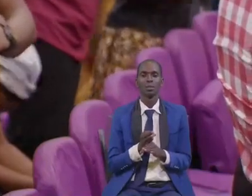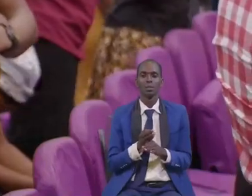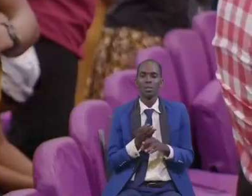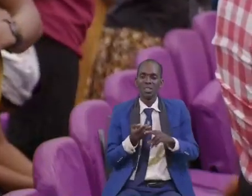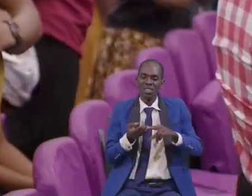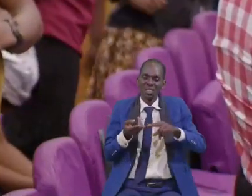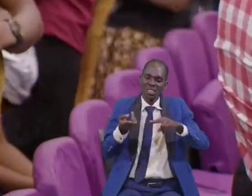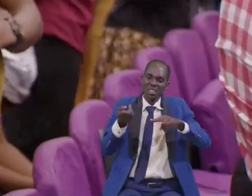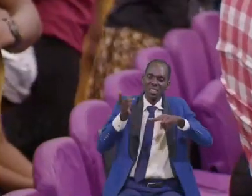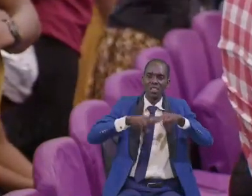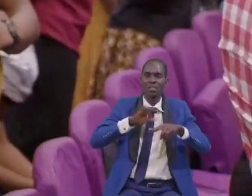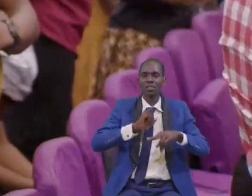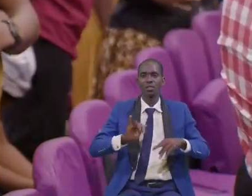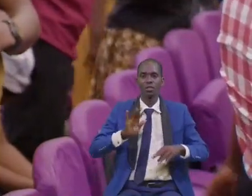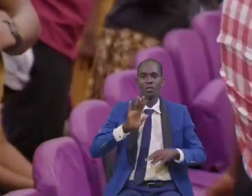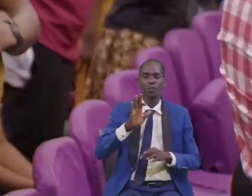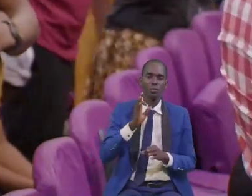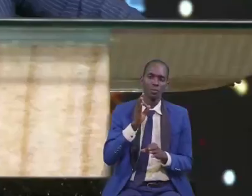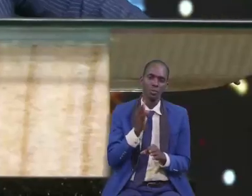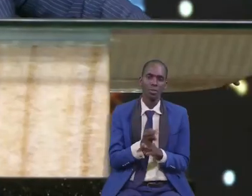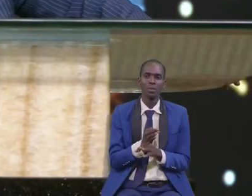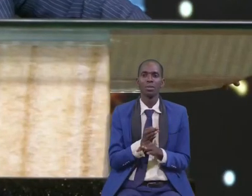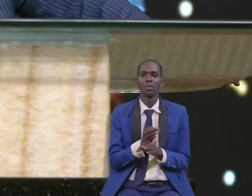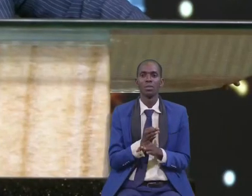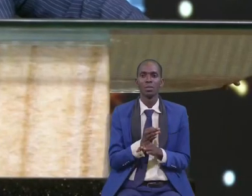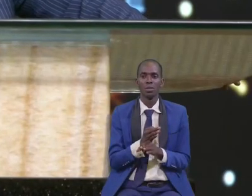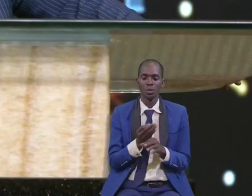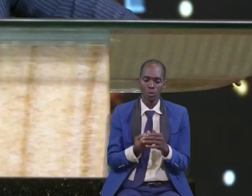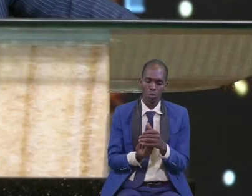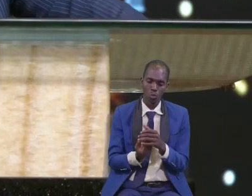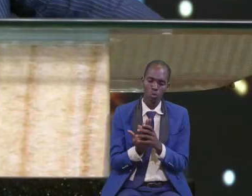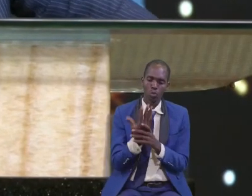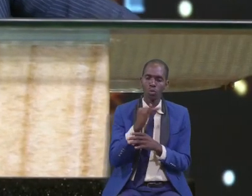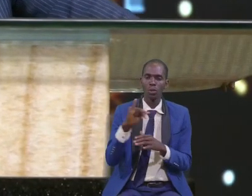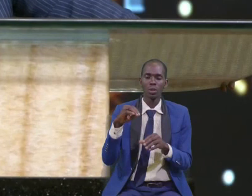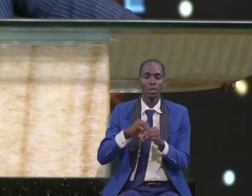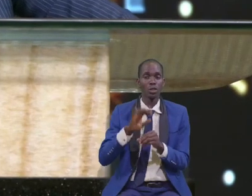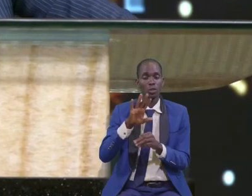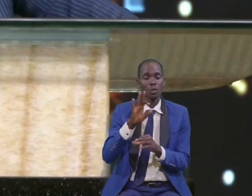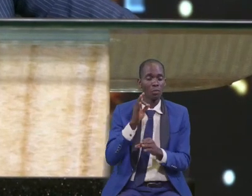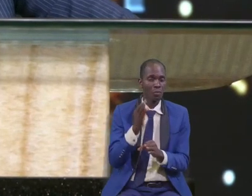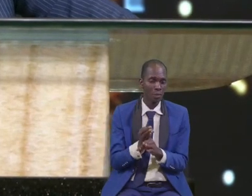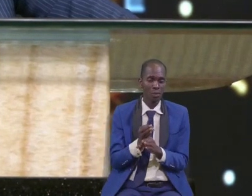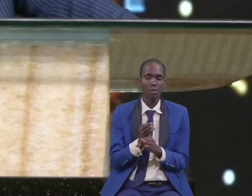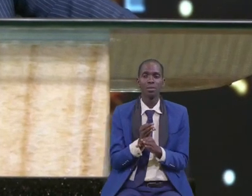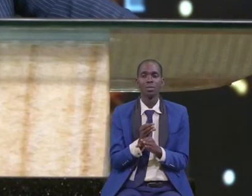Increasing your faith. Growing your faith.